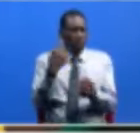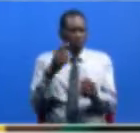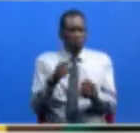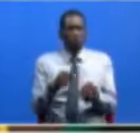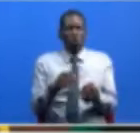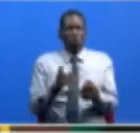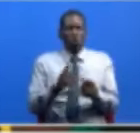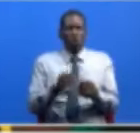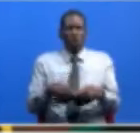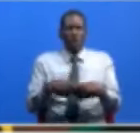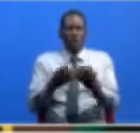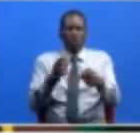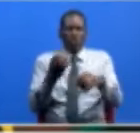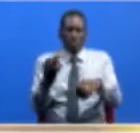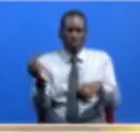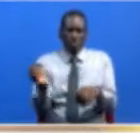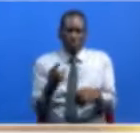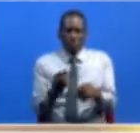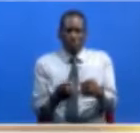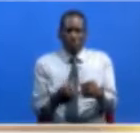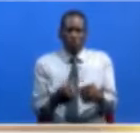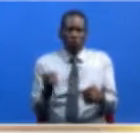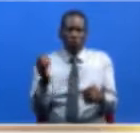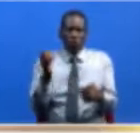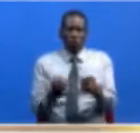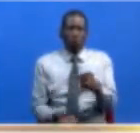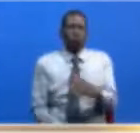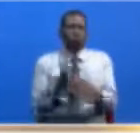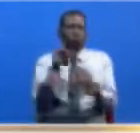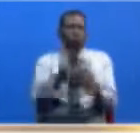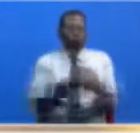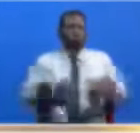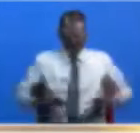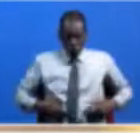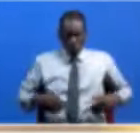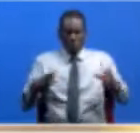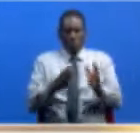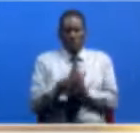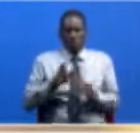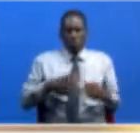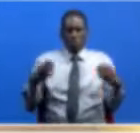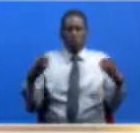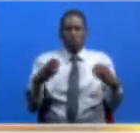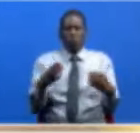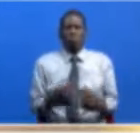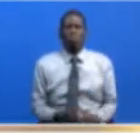and given a grace period of 3 months to complete the formation of both the youth team and the women's team.